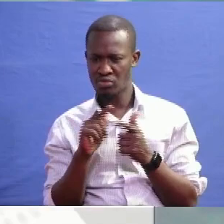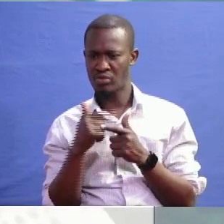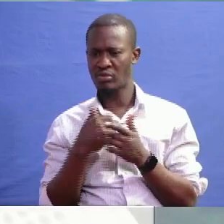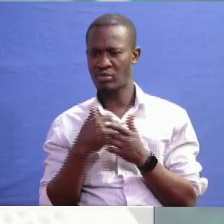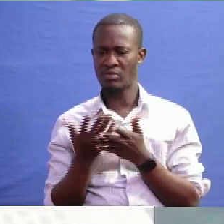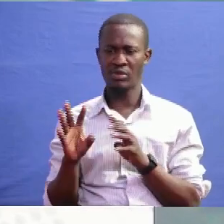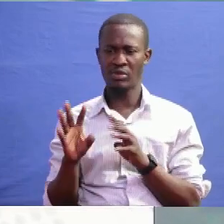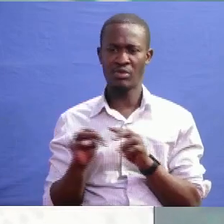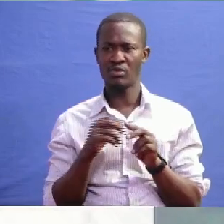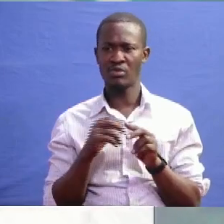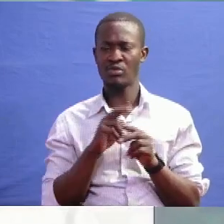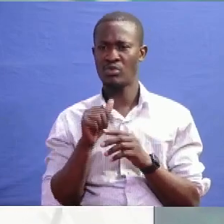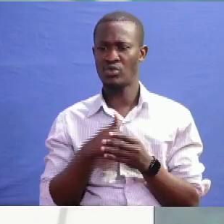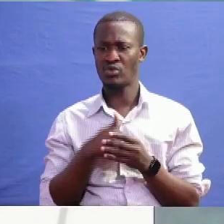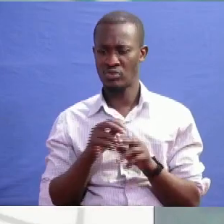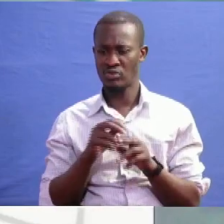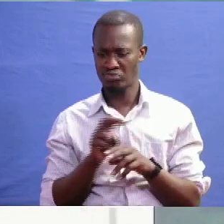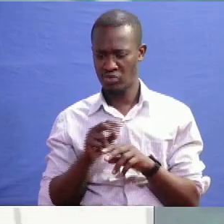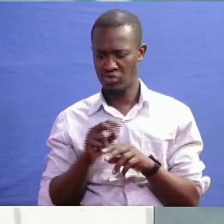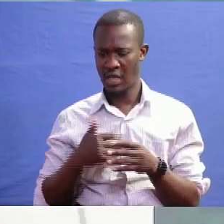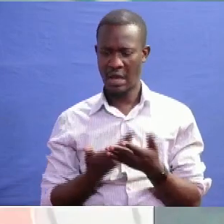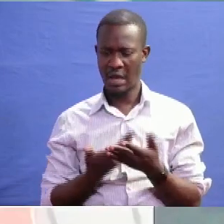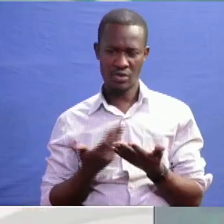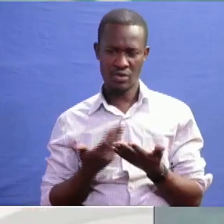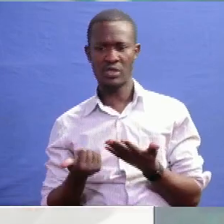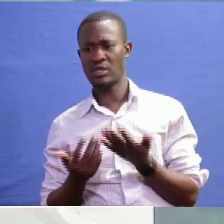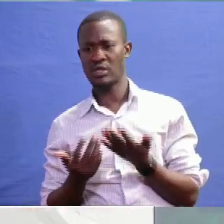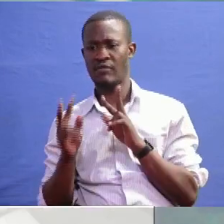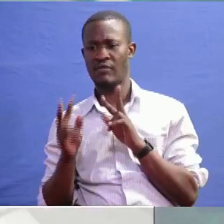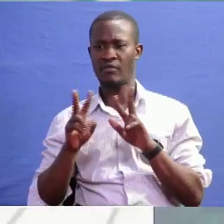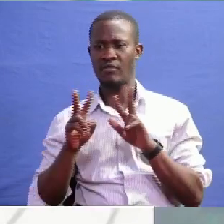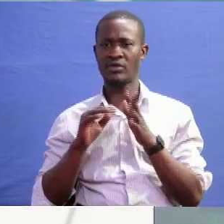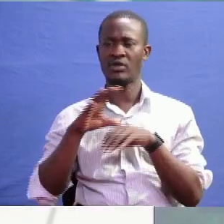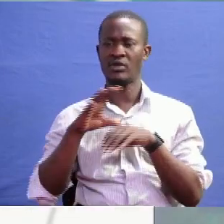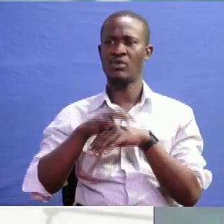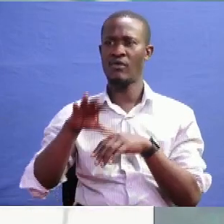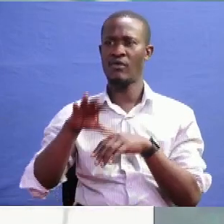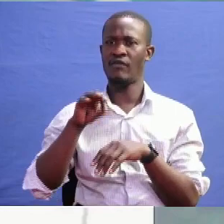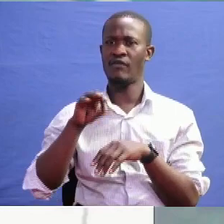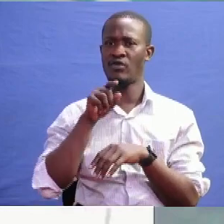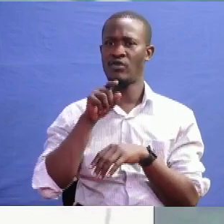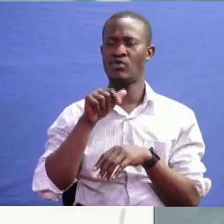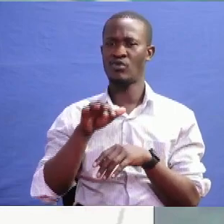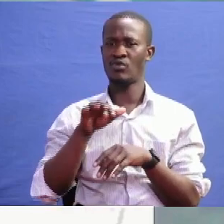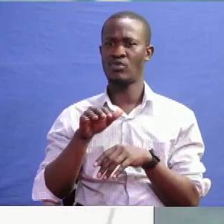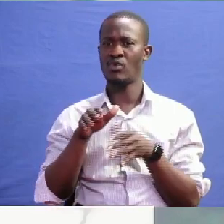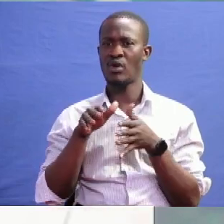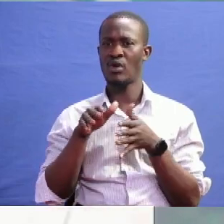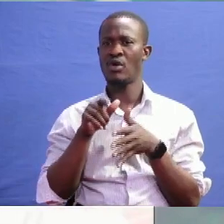them using regression analysis on how those variables are relating. Because we will find you here. You are